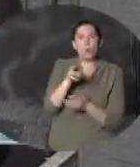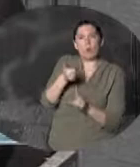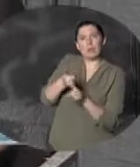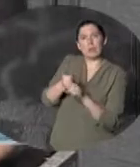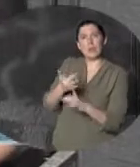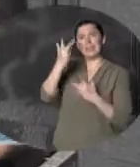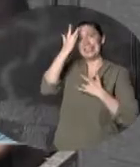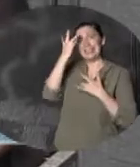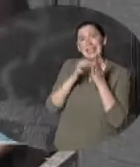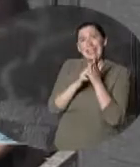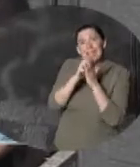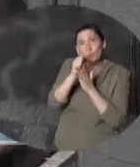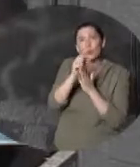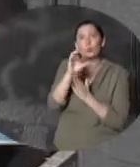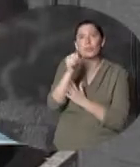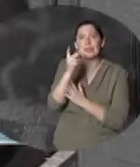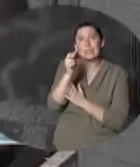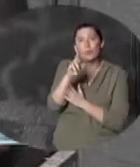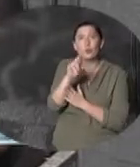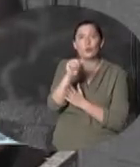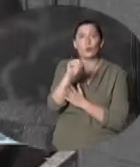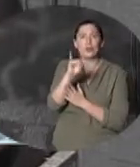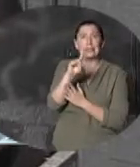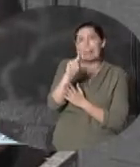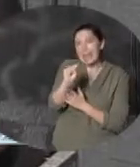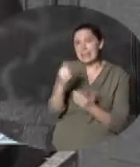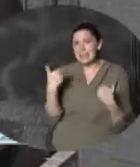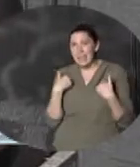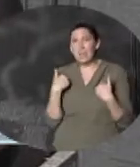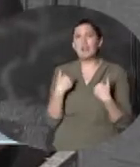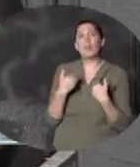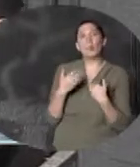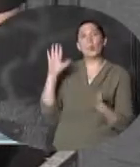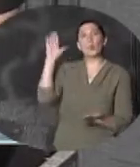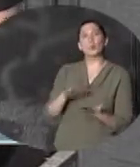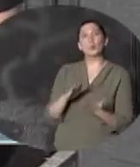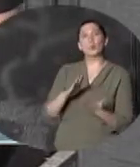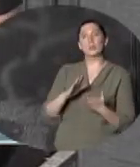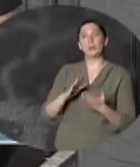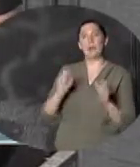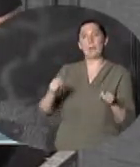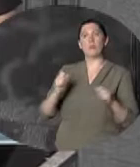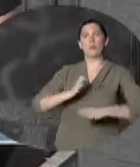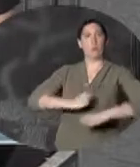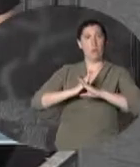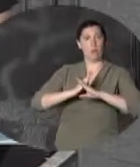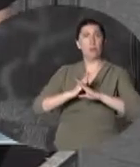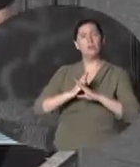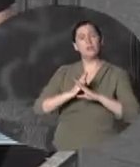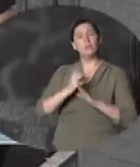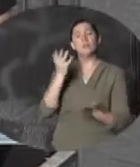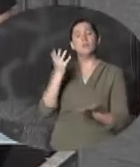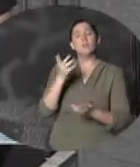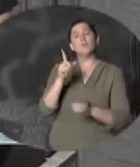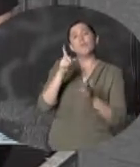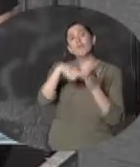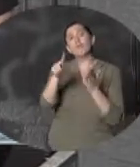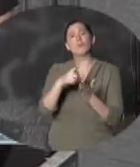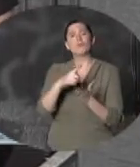like cancer, HIV, or AIDS, reduces their ability to fight off infection. Those would be people that we would want to check their blood